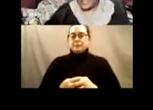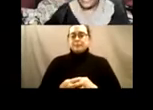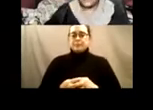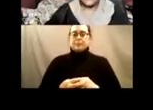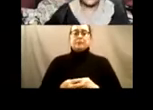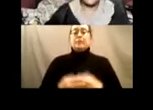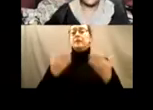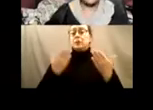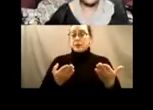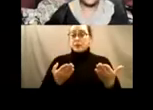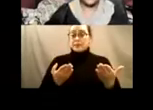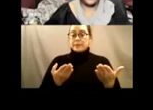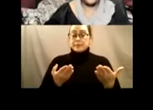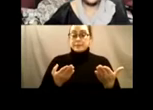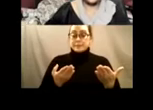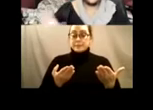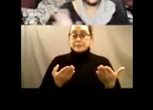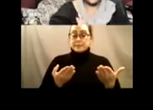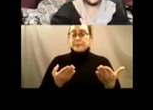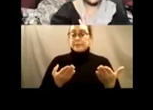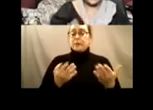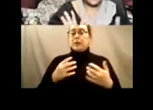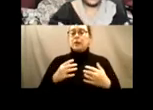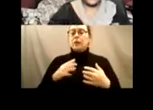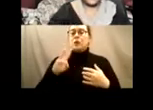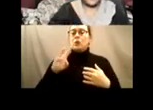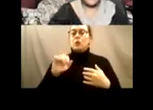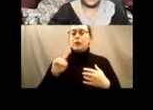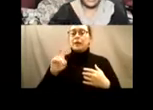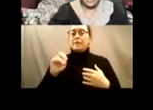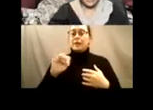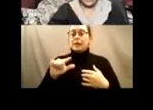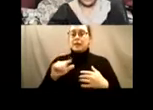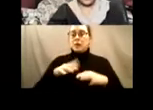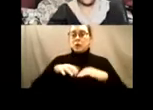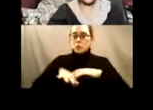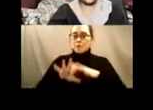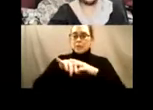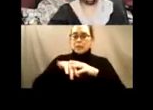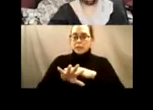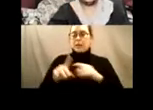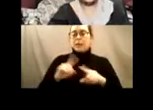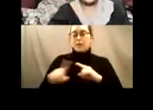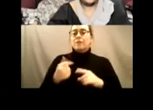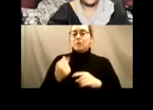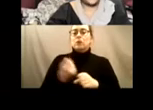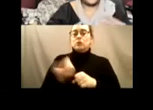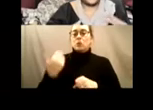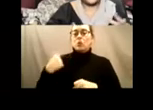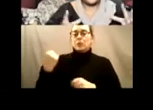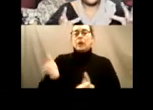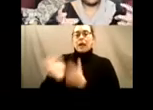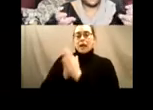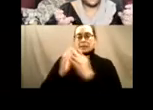So this is a weaving that is a commission that I made for someone a couple years ago,